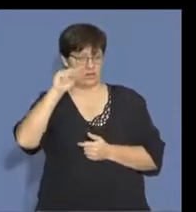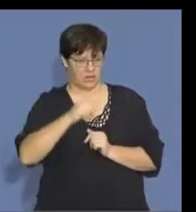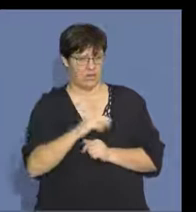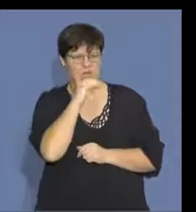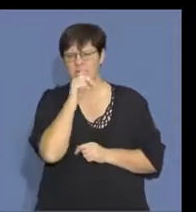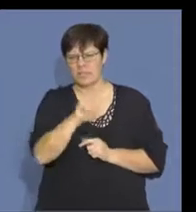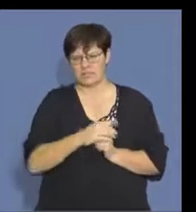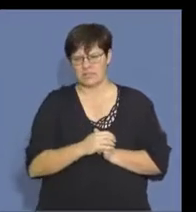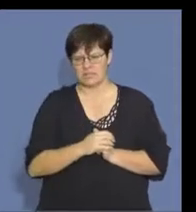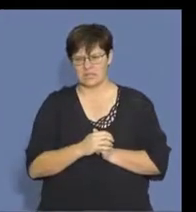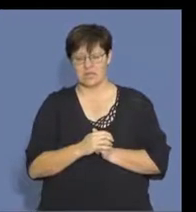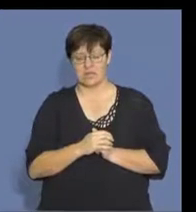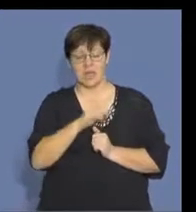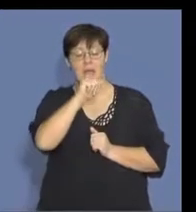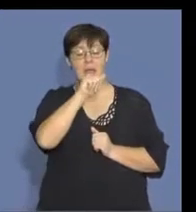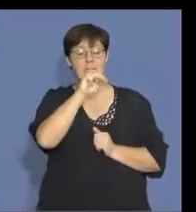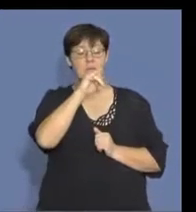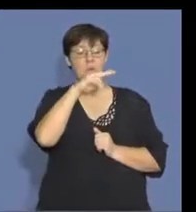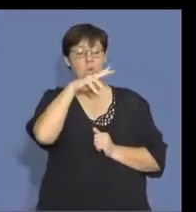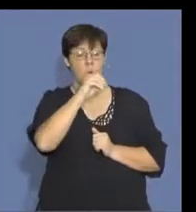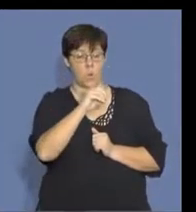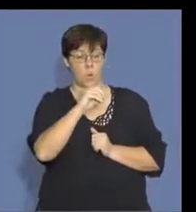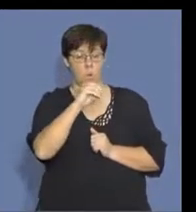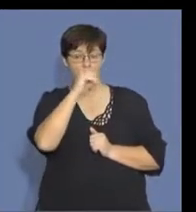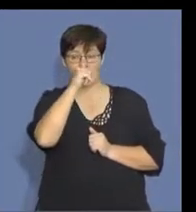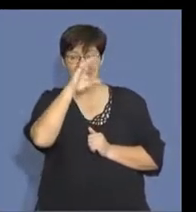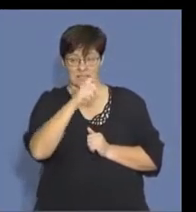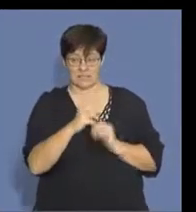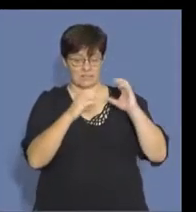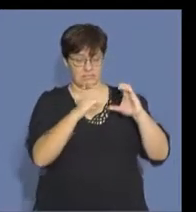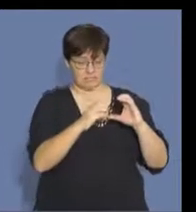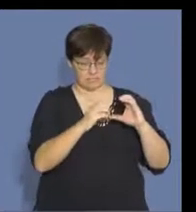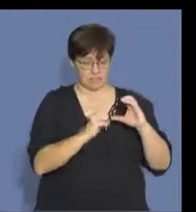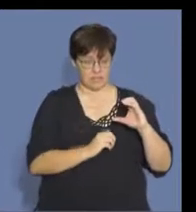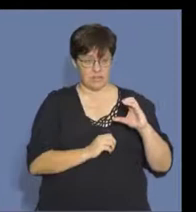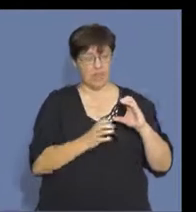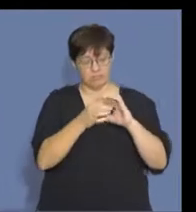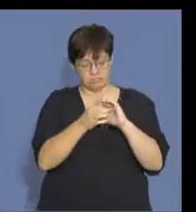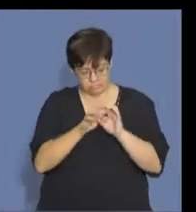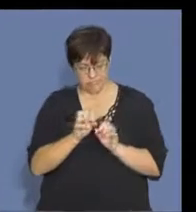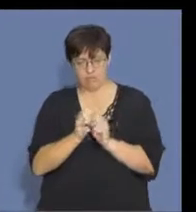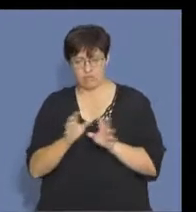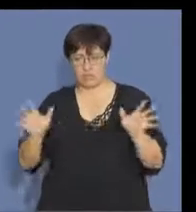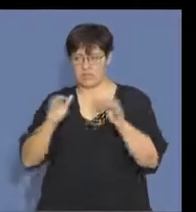down amino acids that are released during the process of